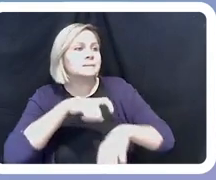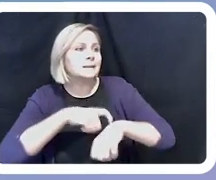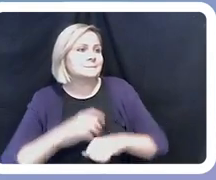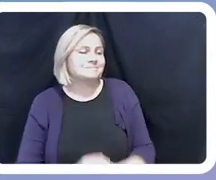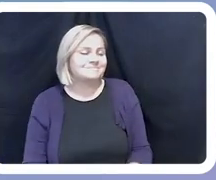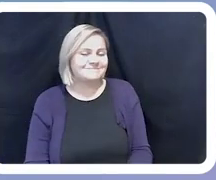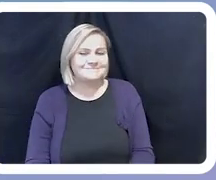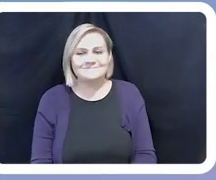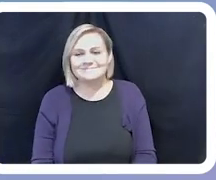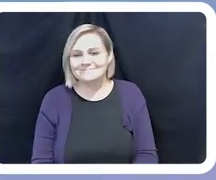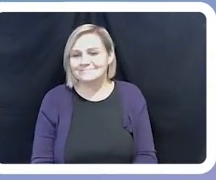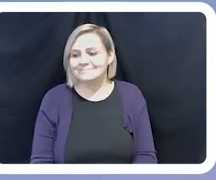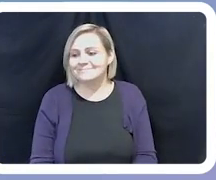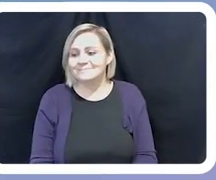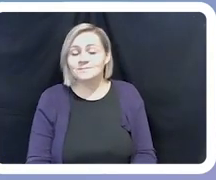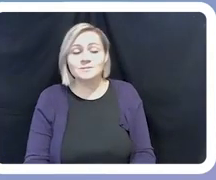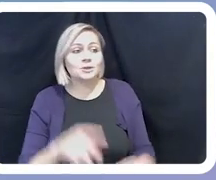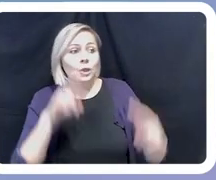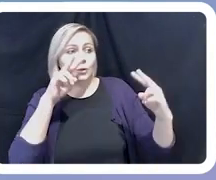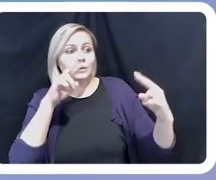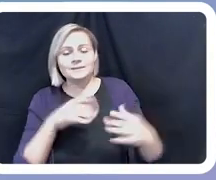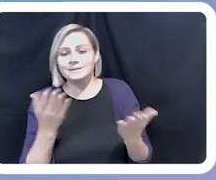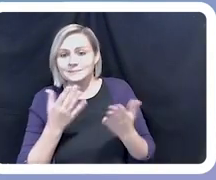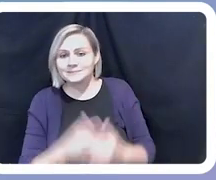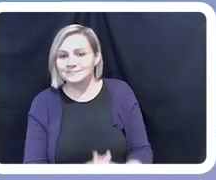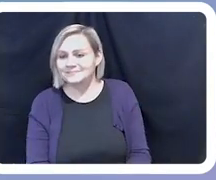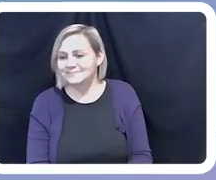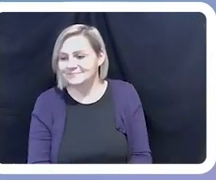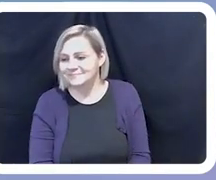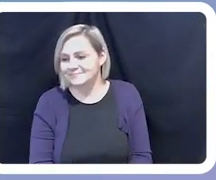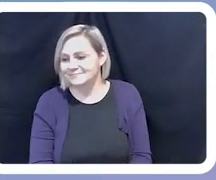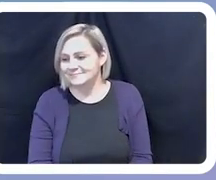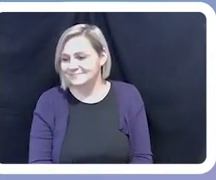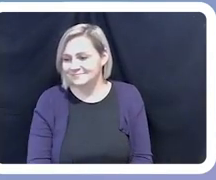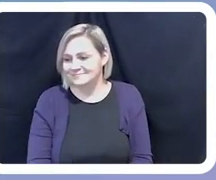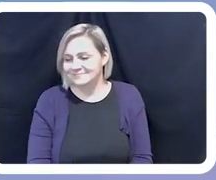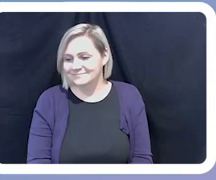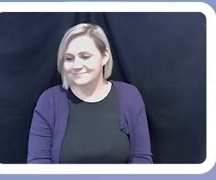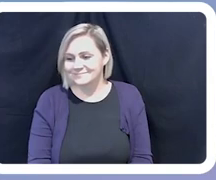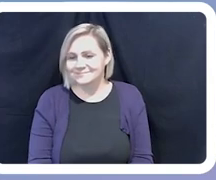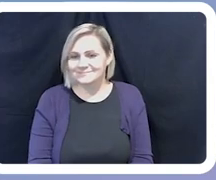timing. Just look right here. Okay.